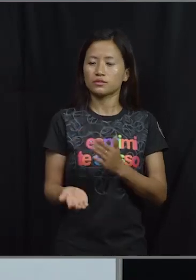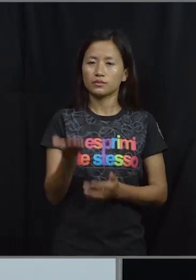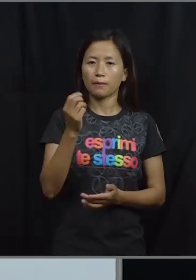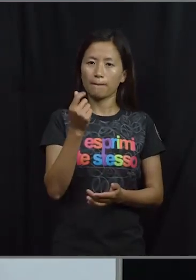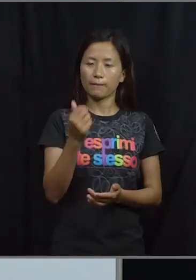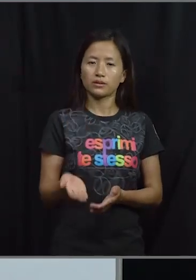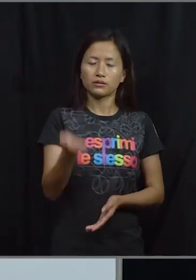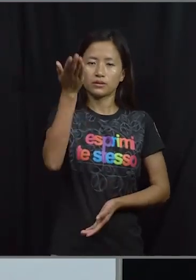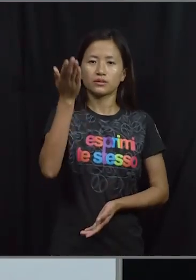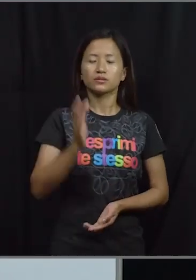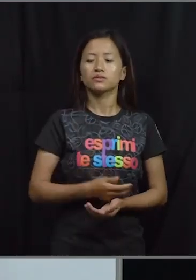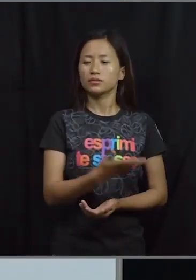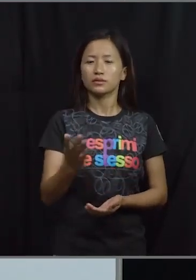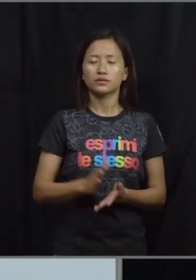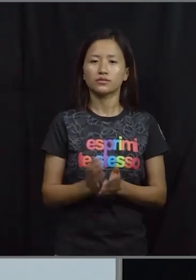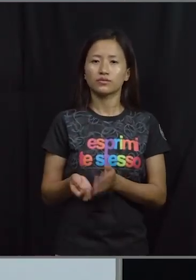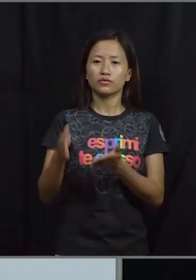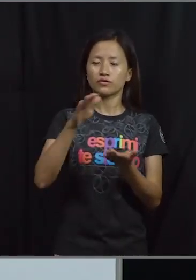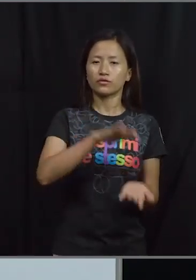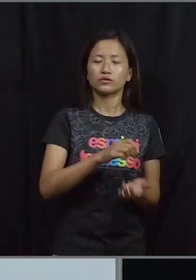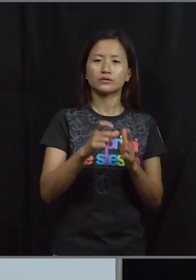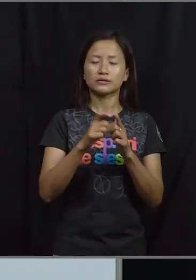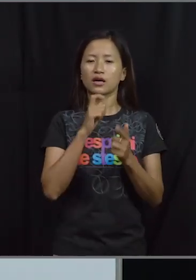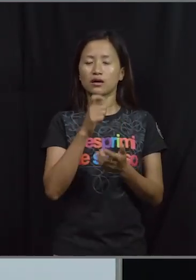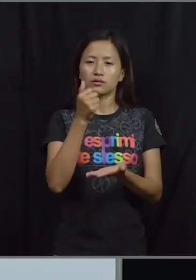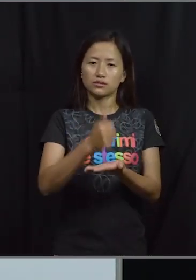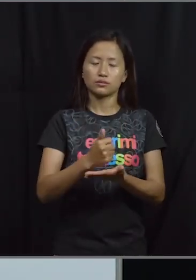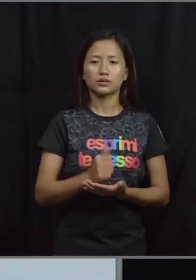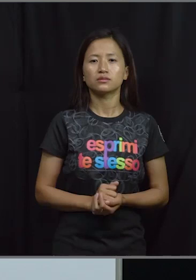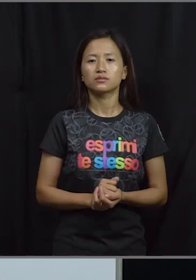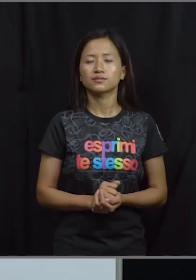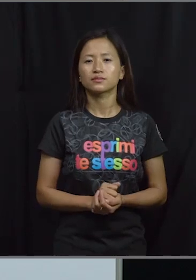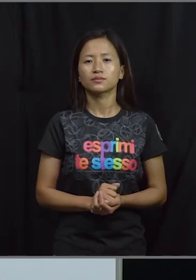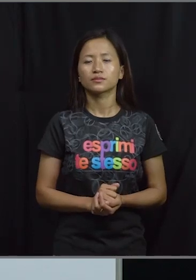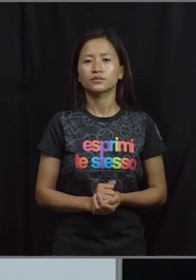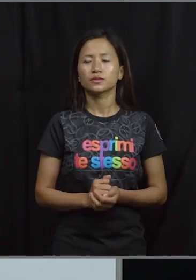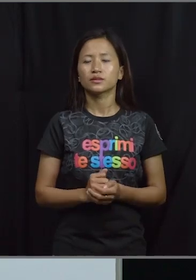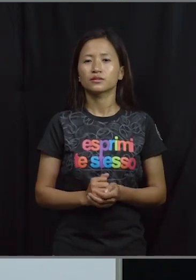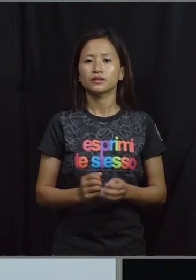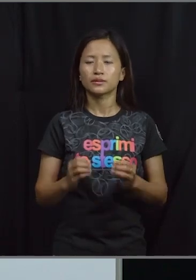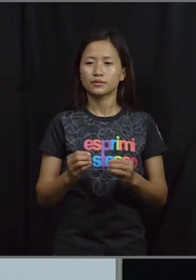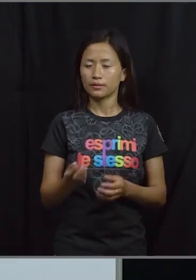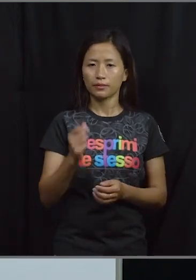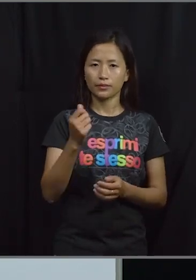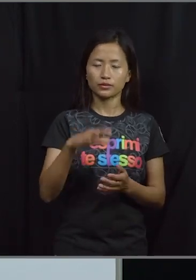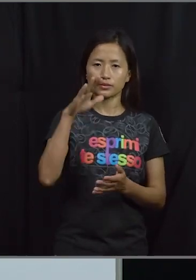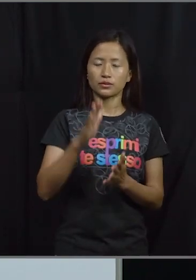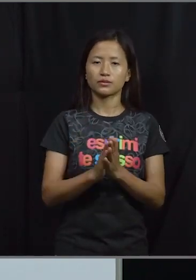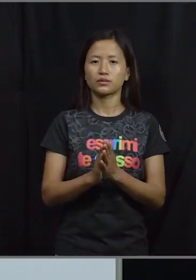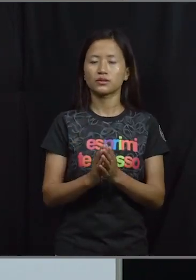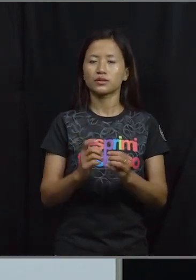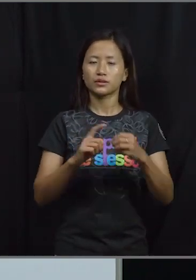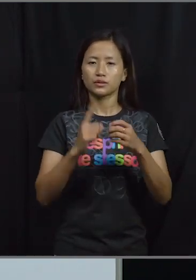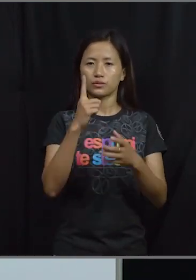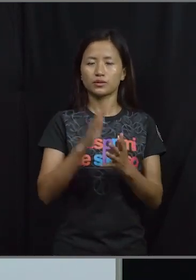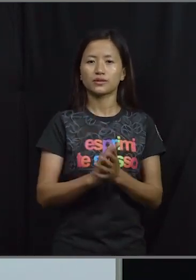rises, there has to be a fall in demand. Likewise, when the price is B1, let's say, demand is just Q1